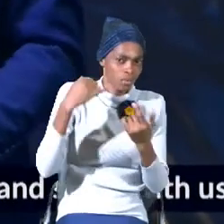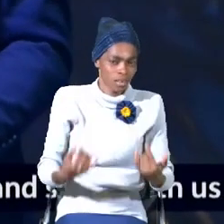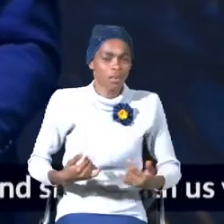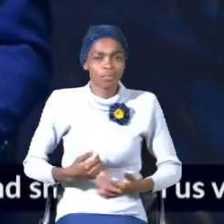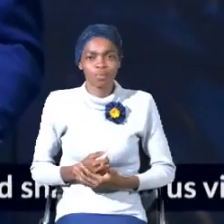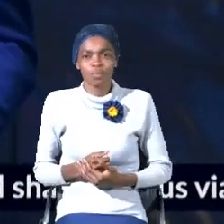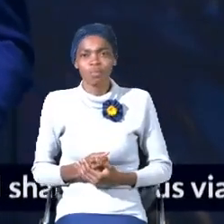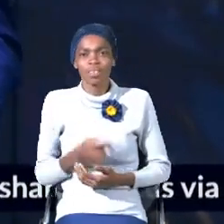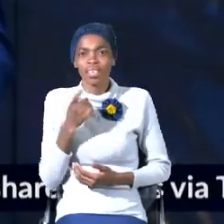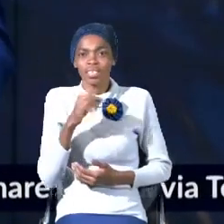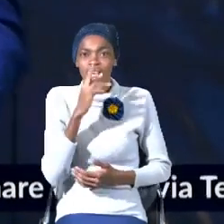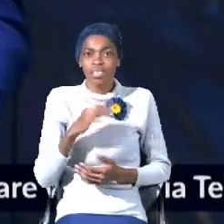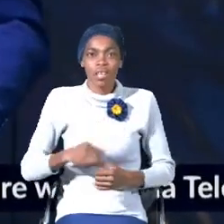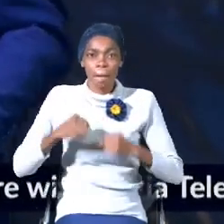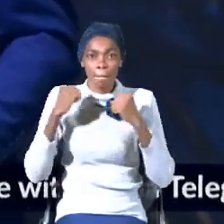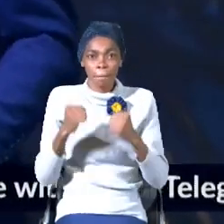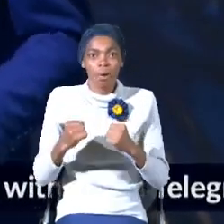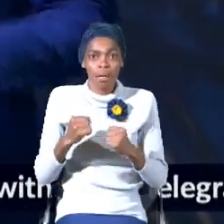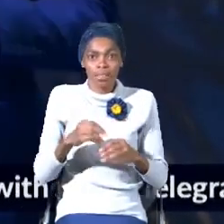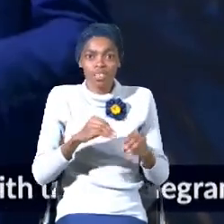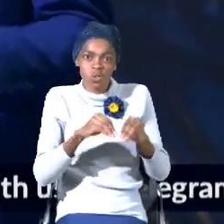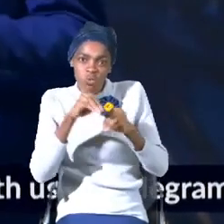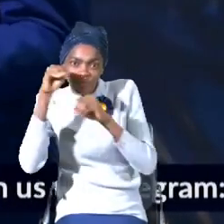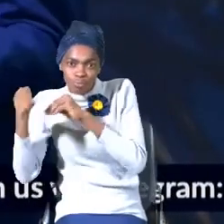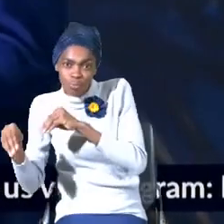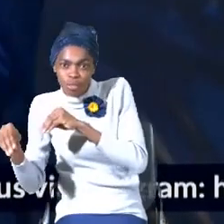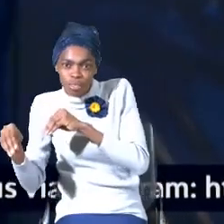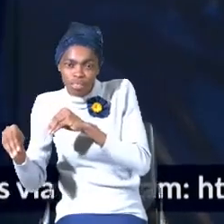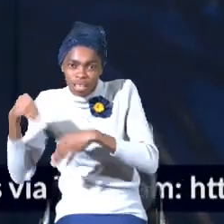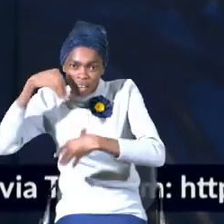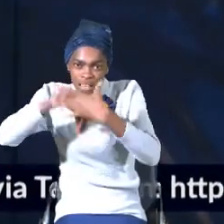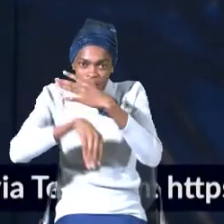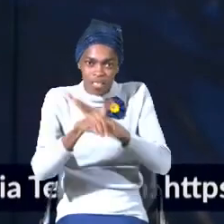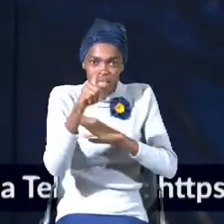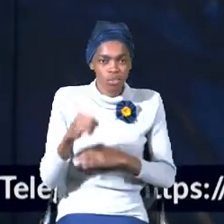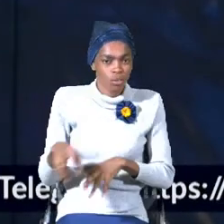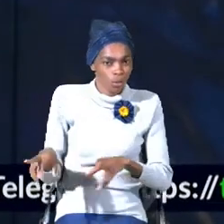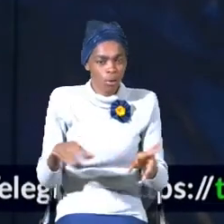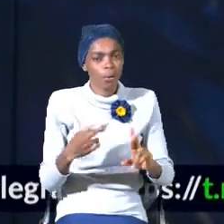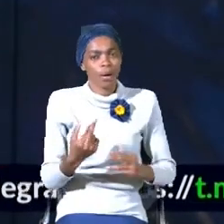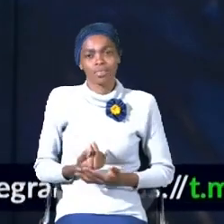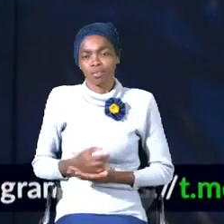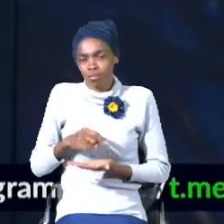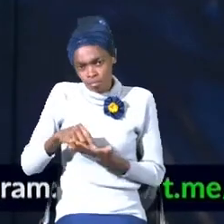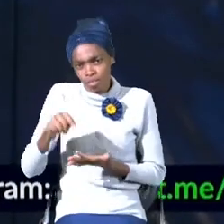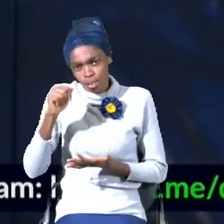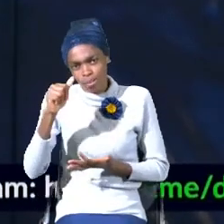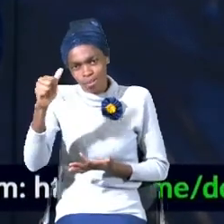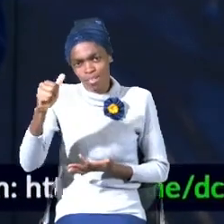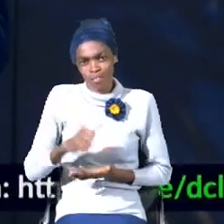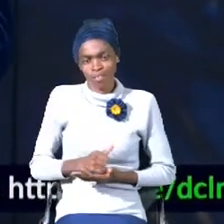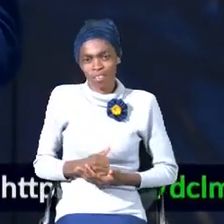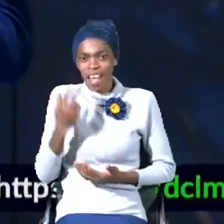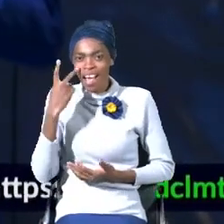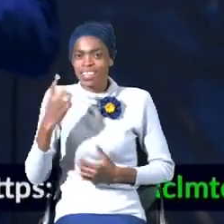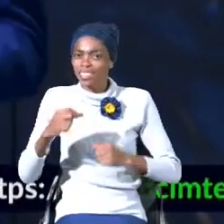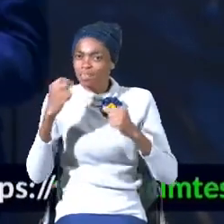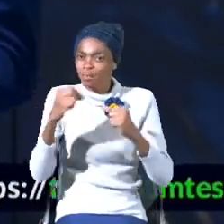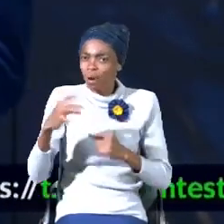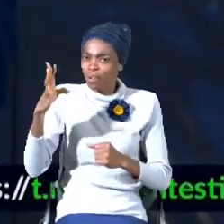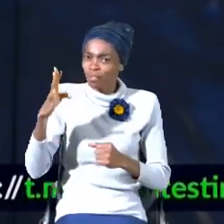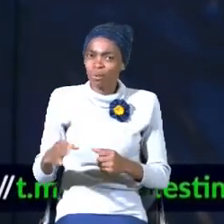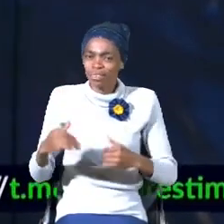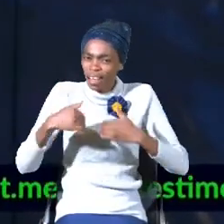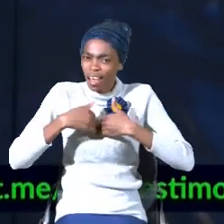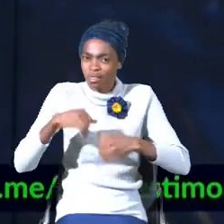There is a miracle deposited in you already. There is a miracle deposited in you already. There is a miracle deposited in you